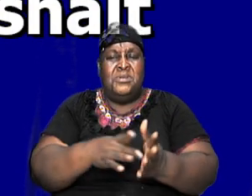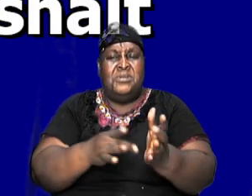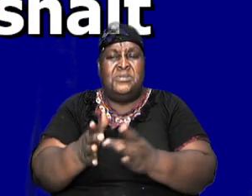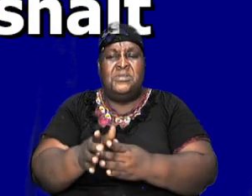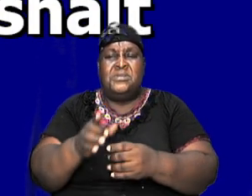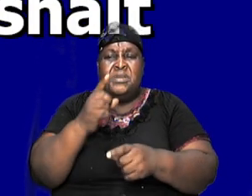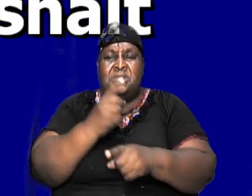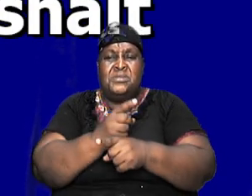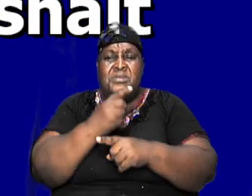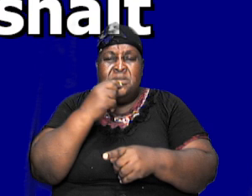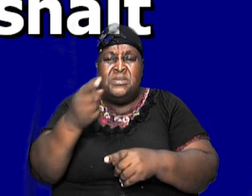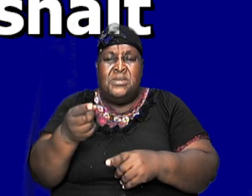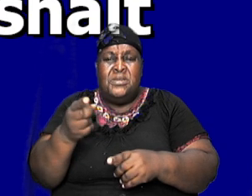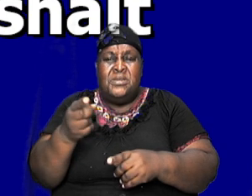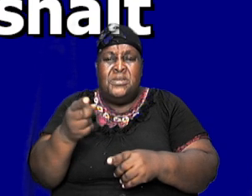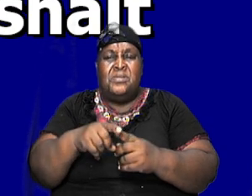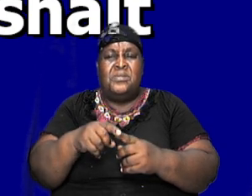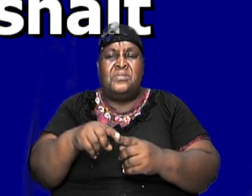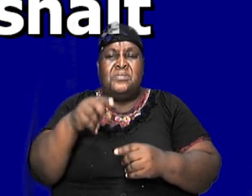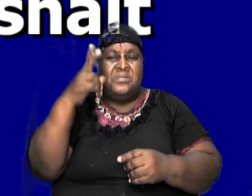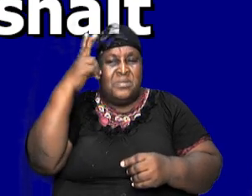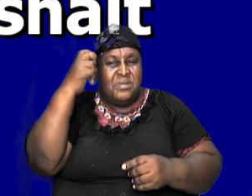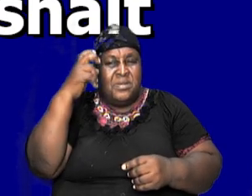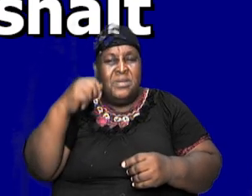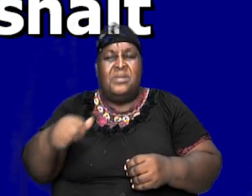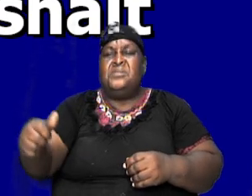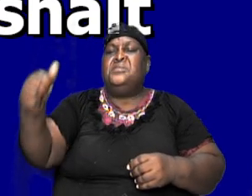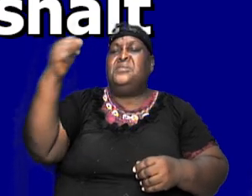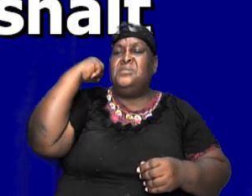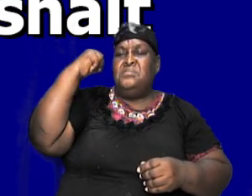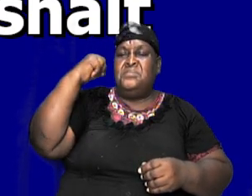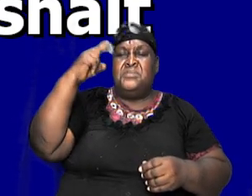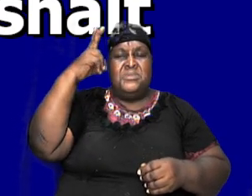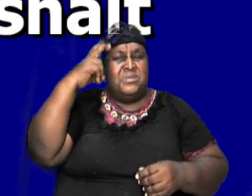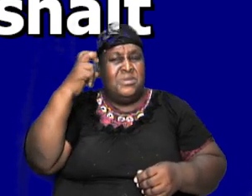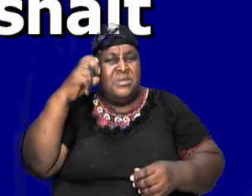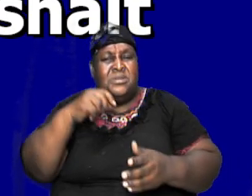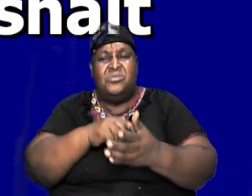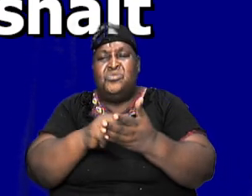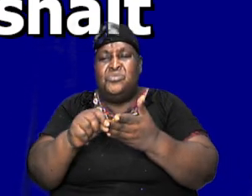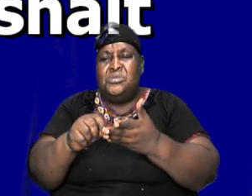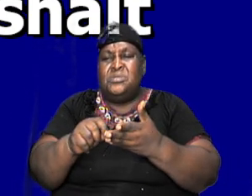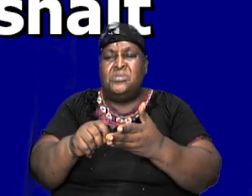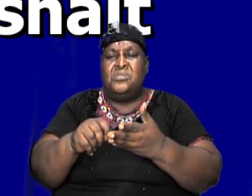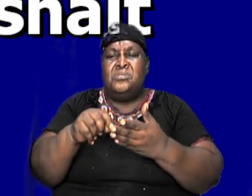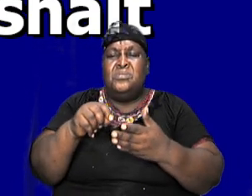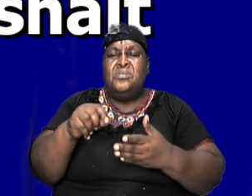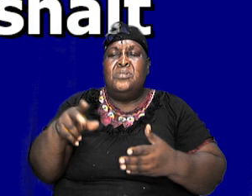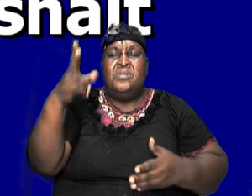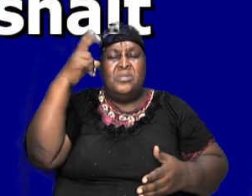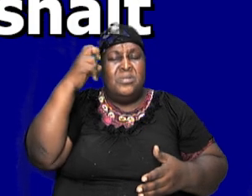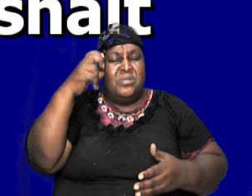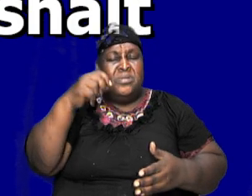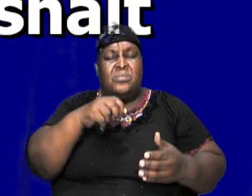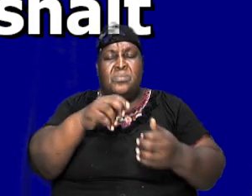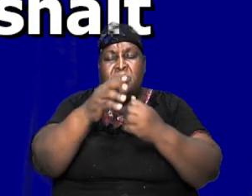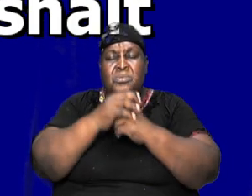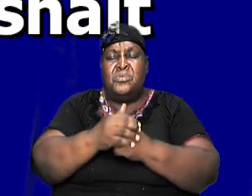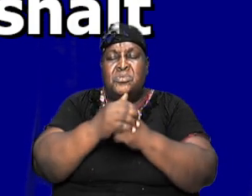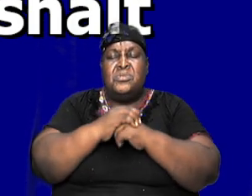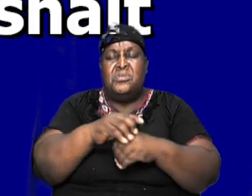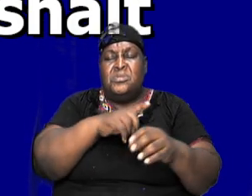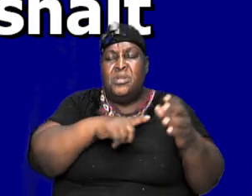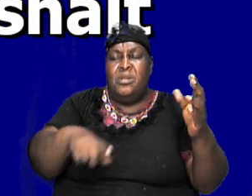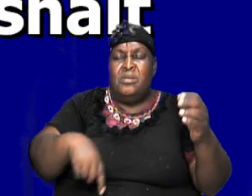Jesus answered and said unto him, "Get thee behind me, Satan, for it is written, thou shalt worship the Lord thy